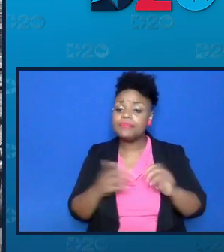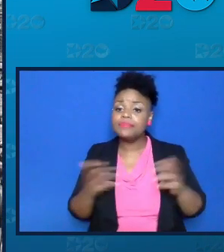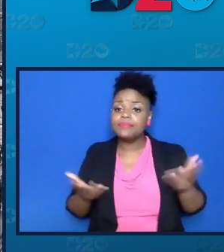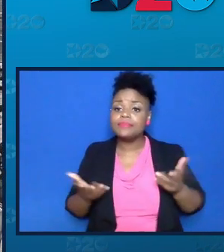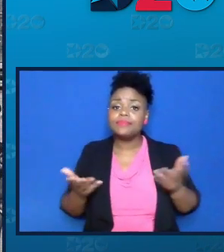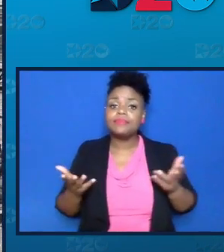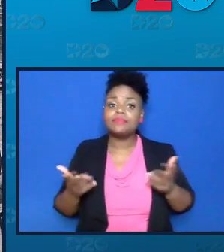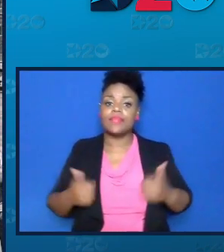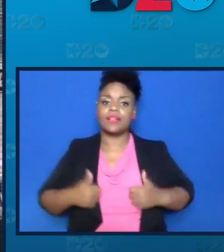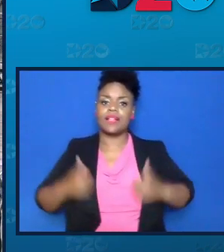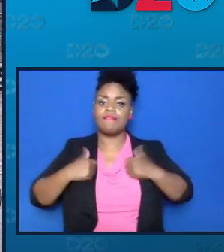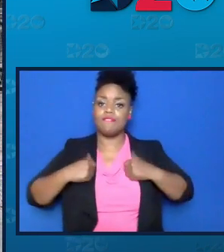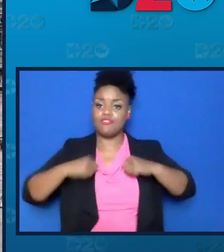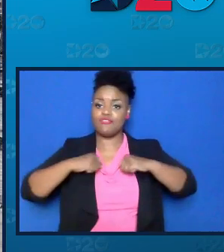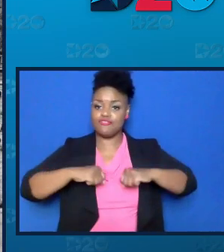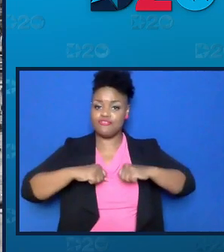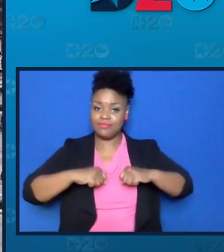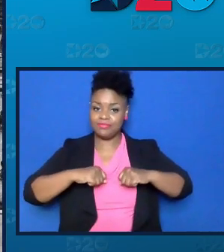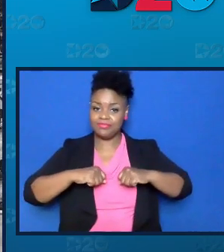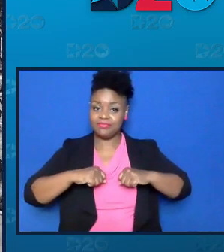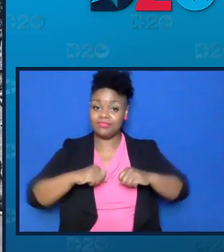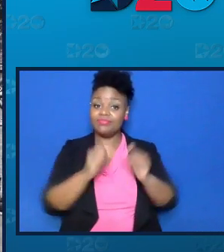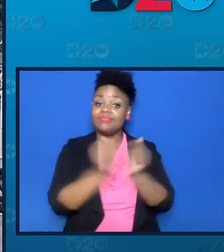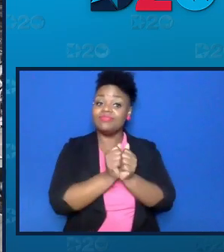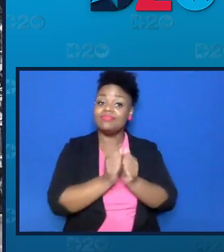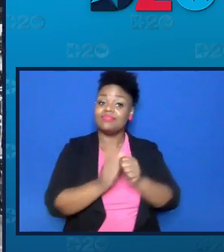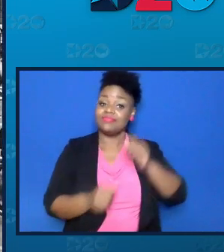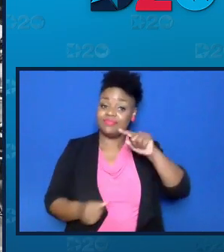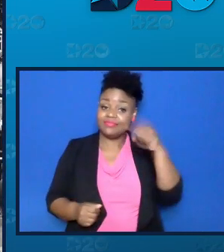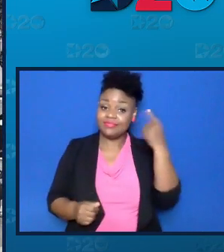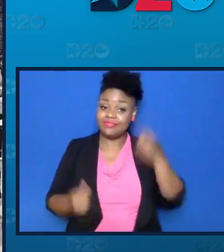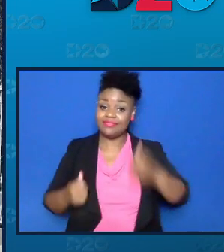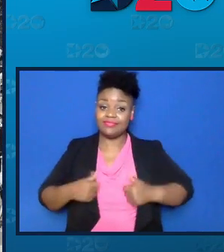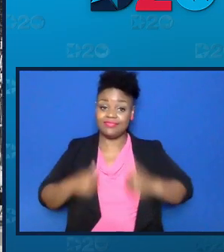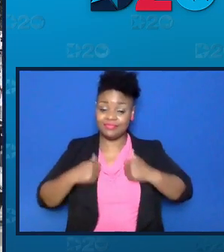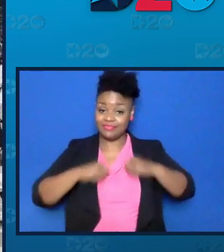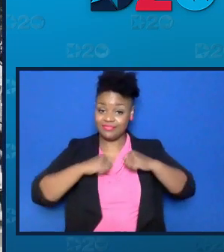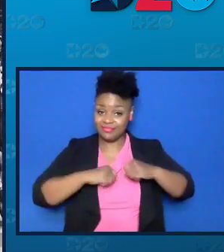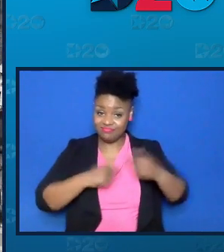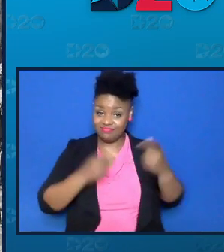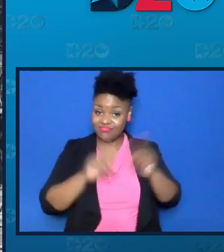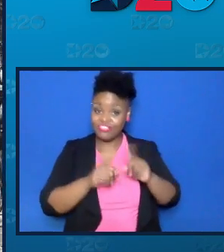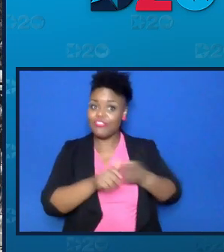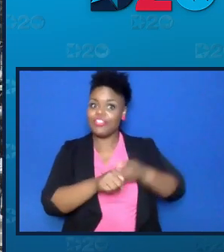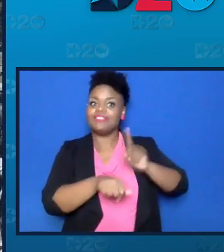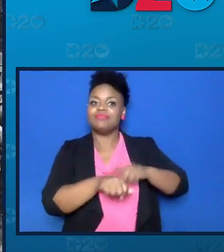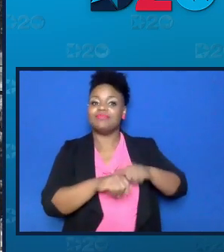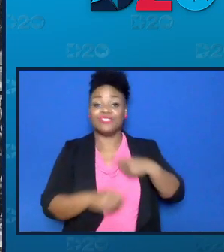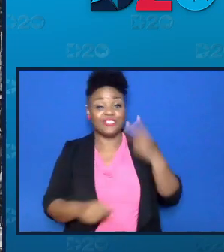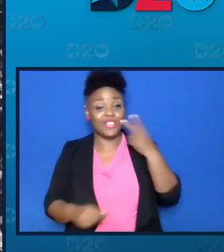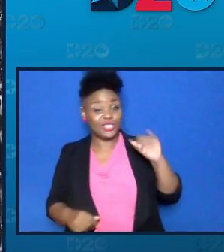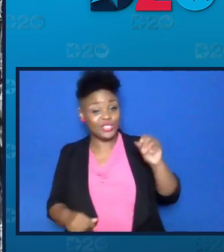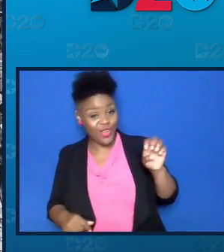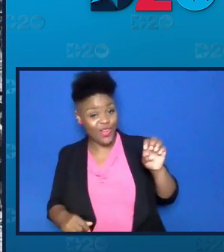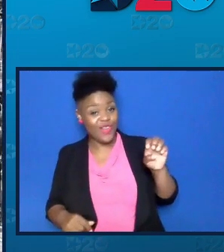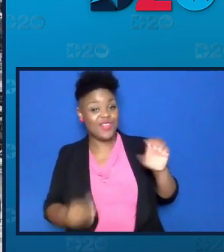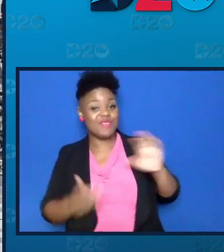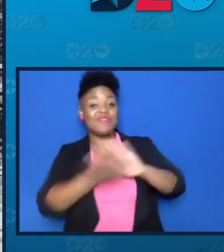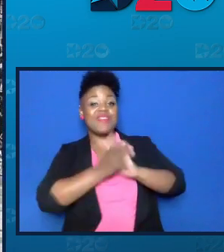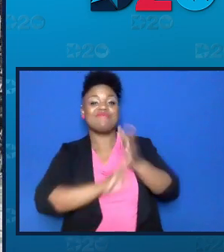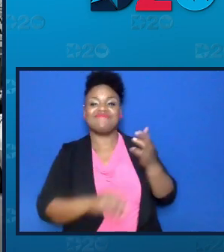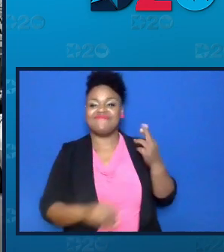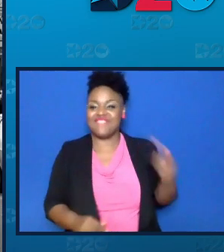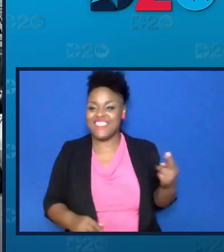lifeguards. That's when I first seen Joe, and we became friends. It was one of the best things I've ever done because it gave me